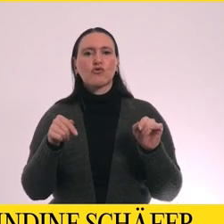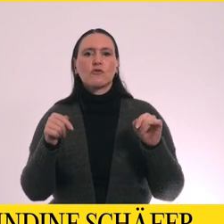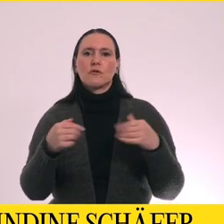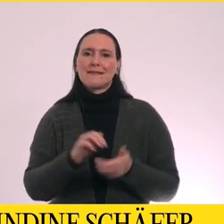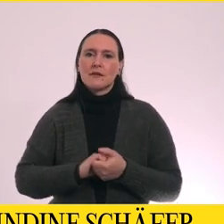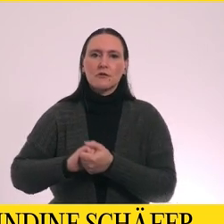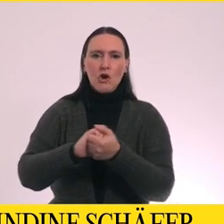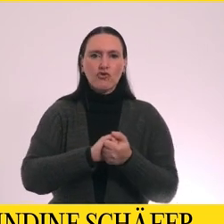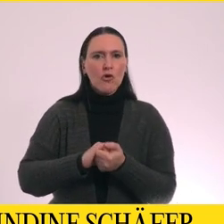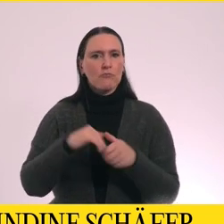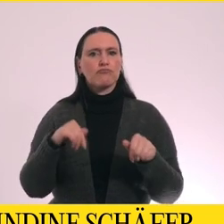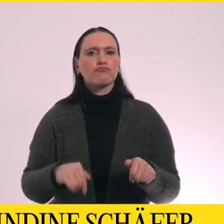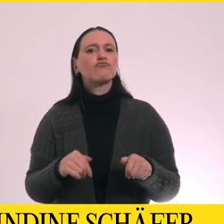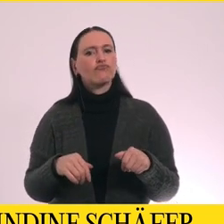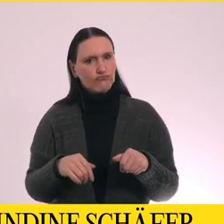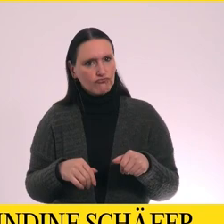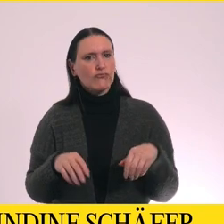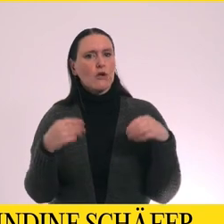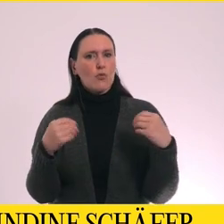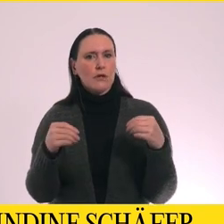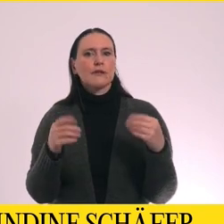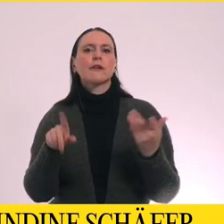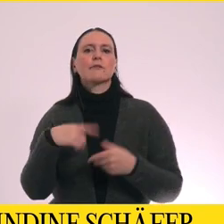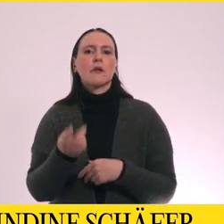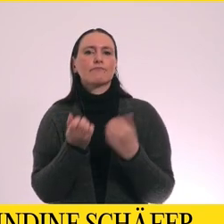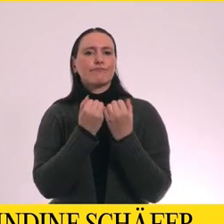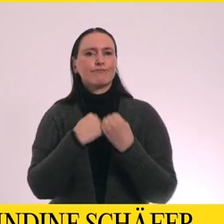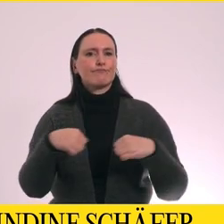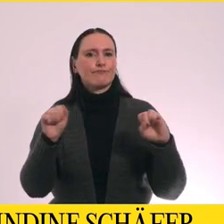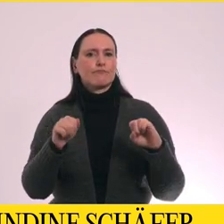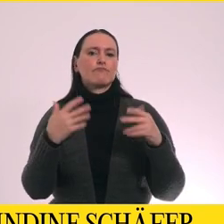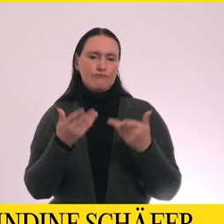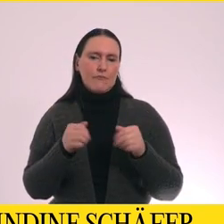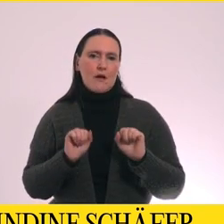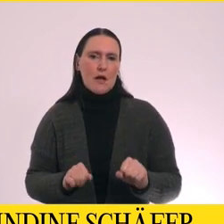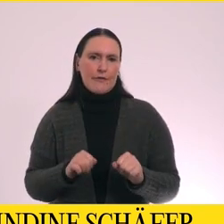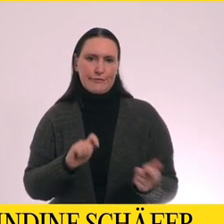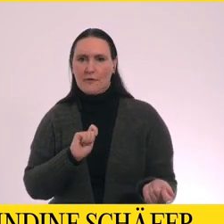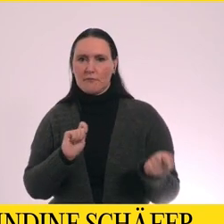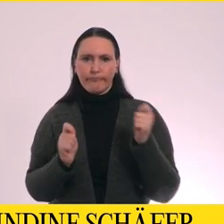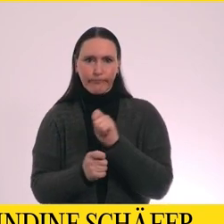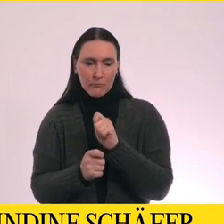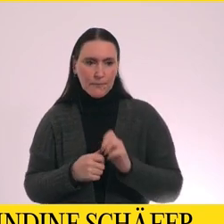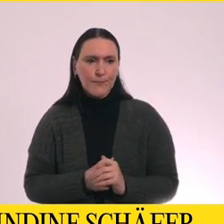feel equality, and then democracy is possible. Here in Trampoline House, everybody